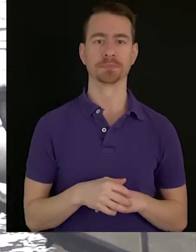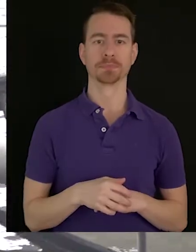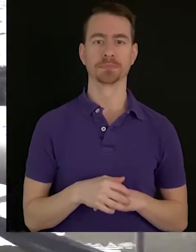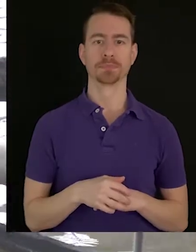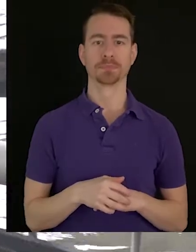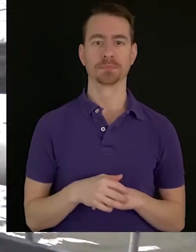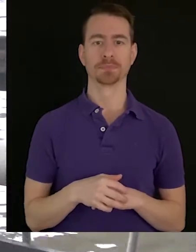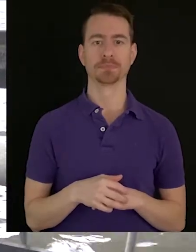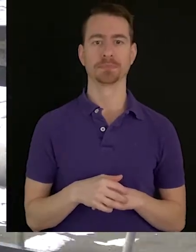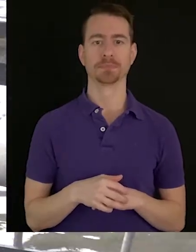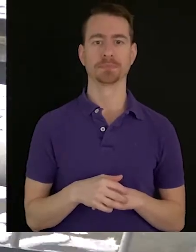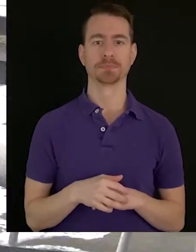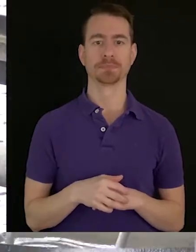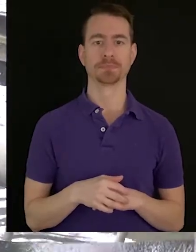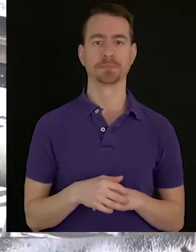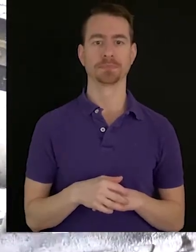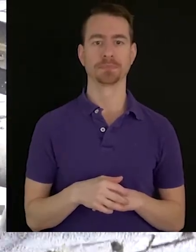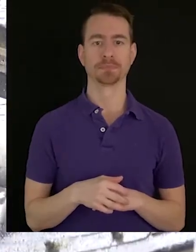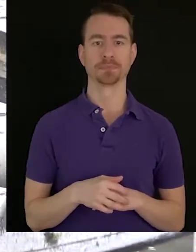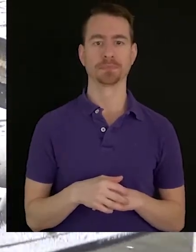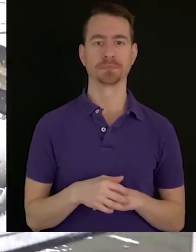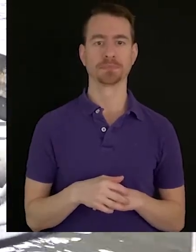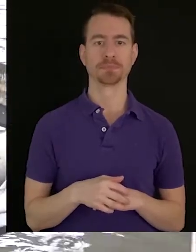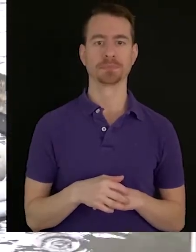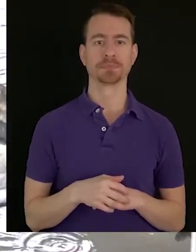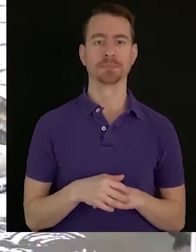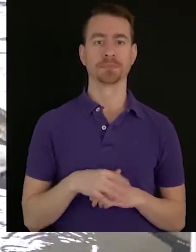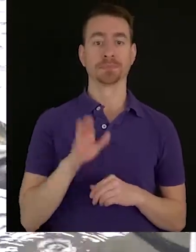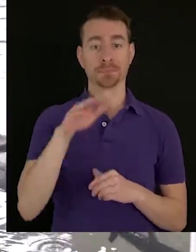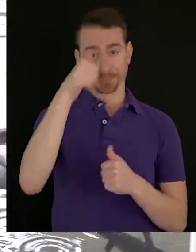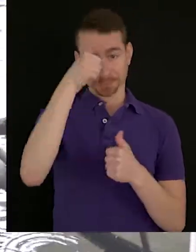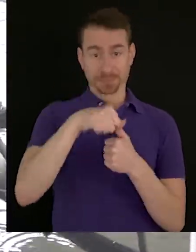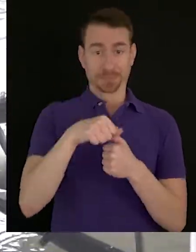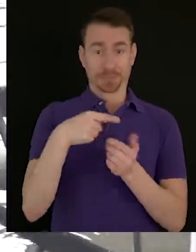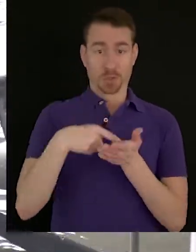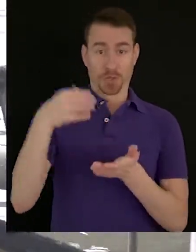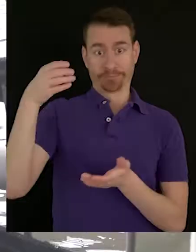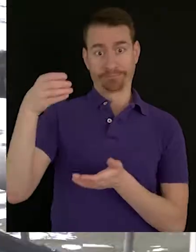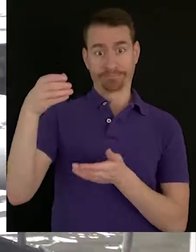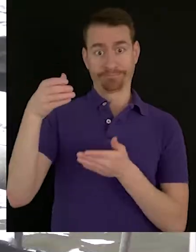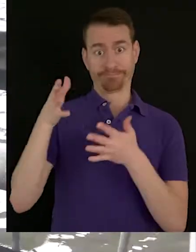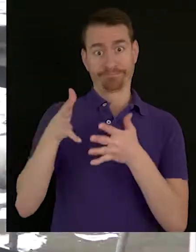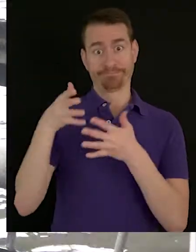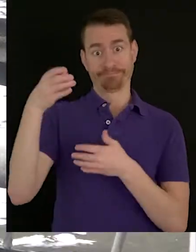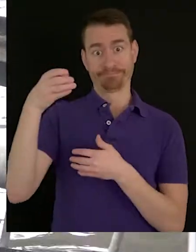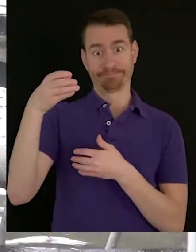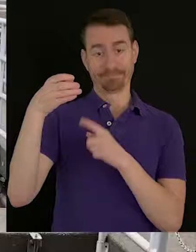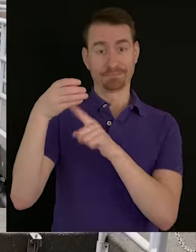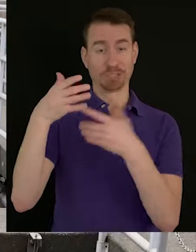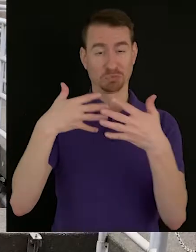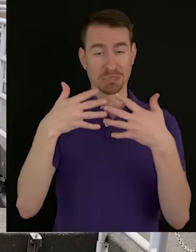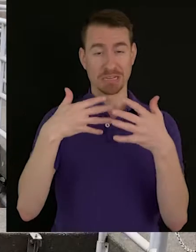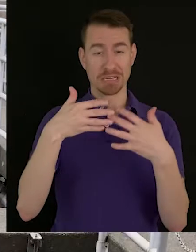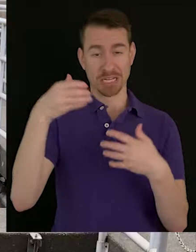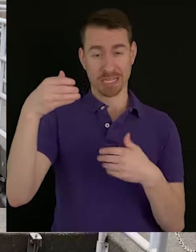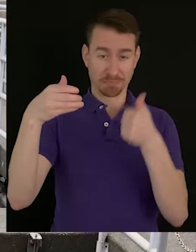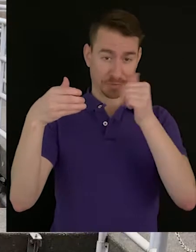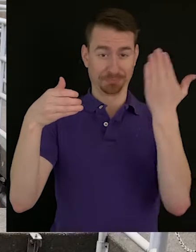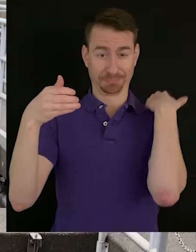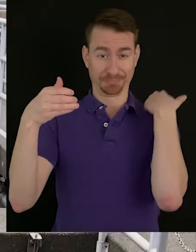that have collected on the bottom, pushing it towards the end of the tank, where it dips down lower like the deep end of a swimming